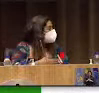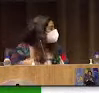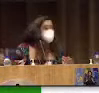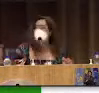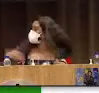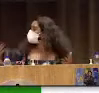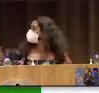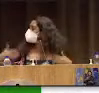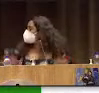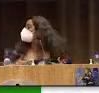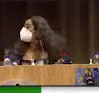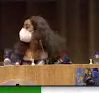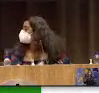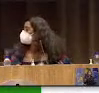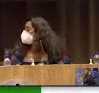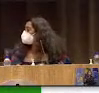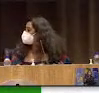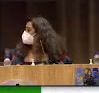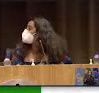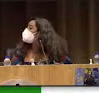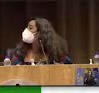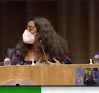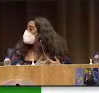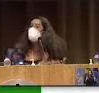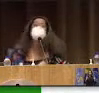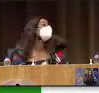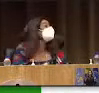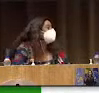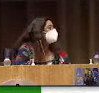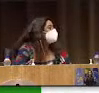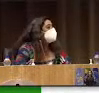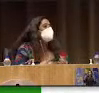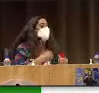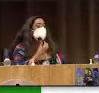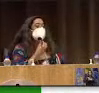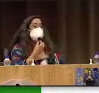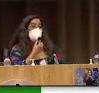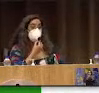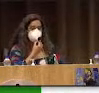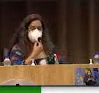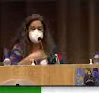moment. And all of us are very